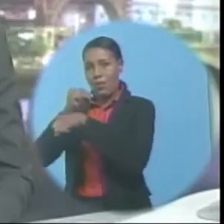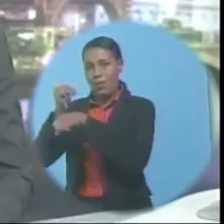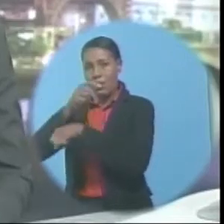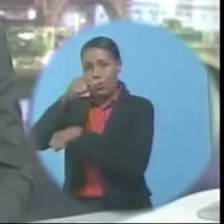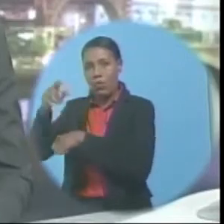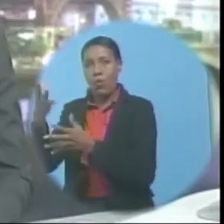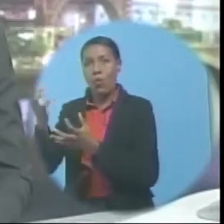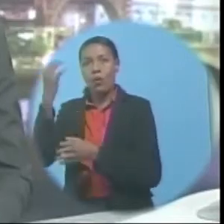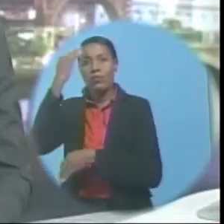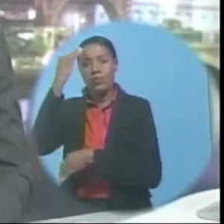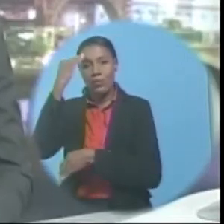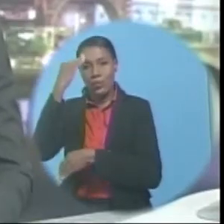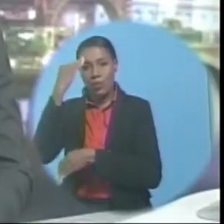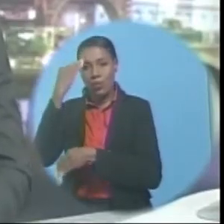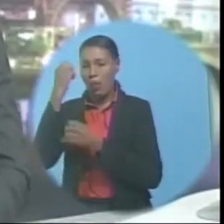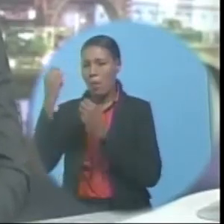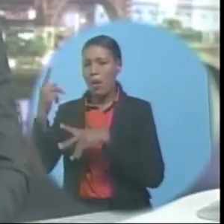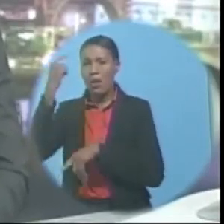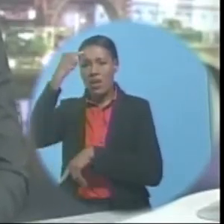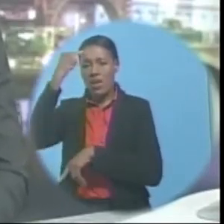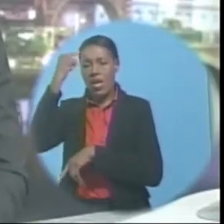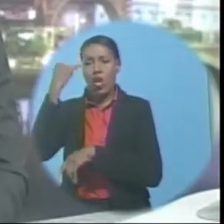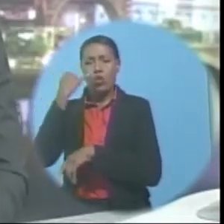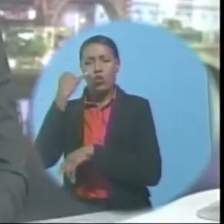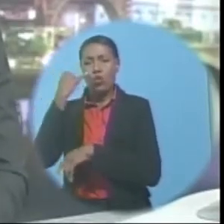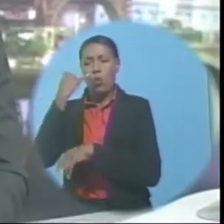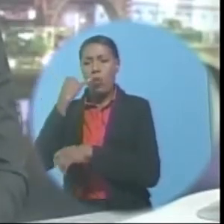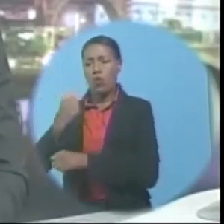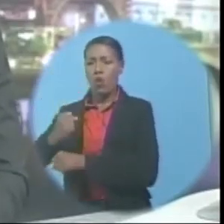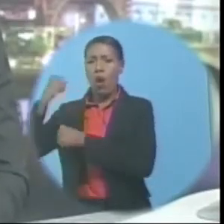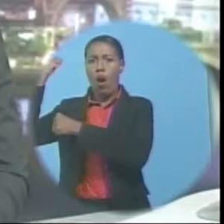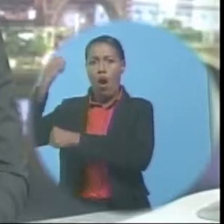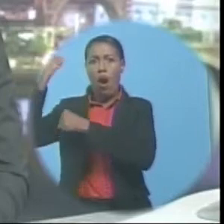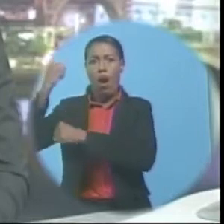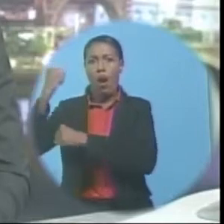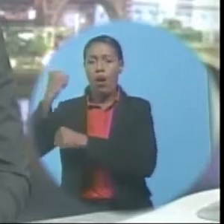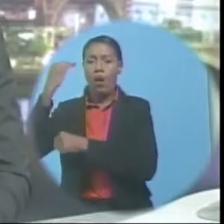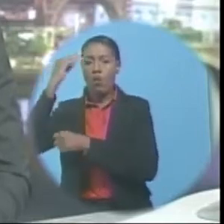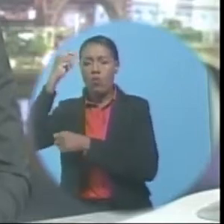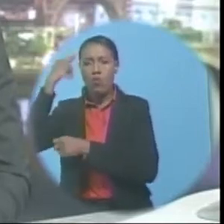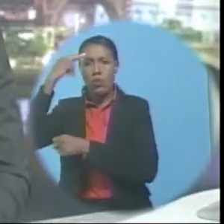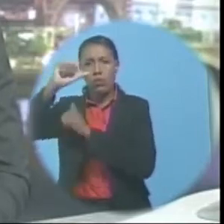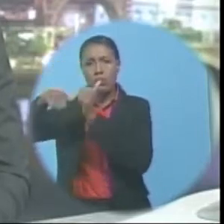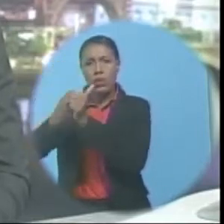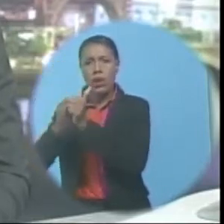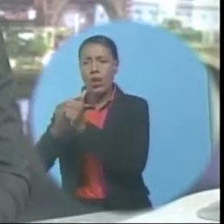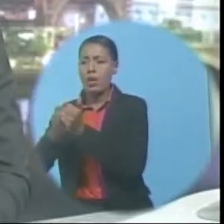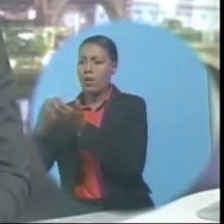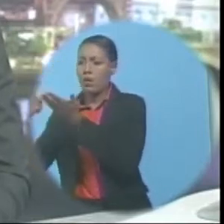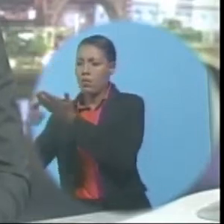The consensus seems to be that if the protest is about an absence of dialogue, Prime Minister